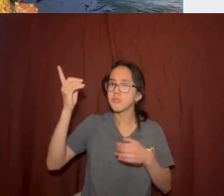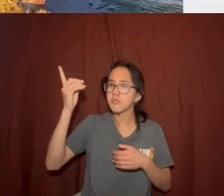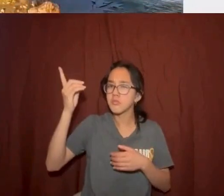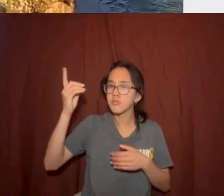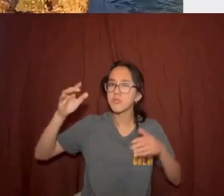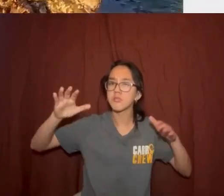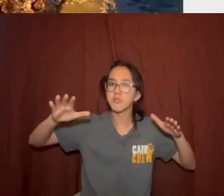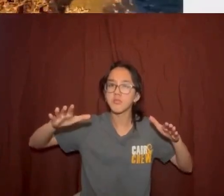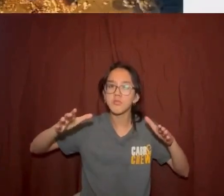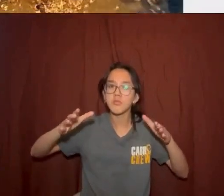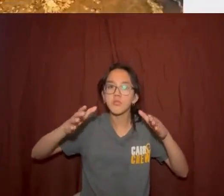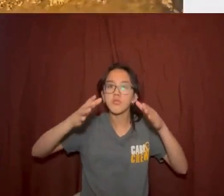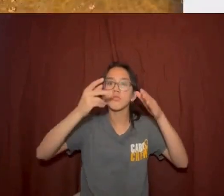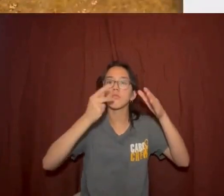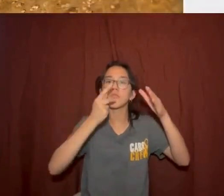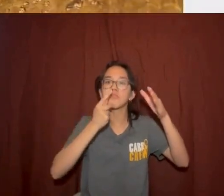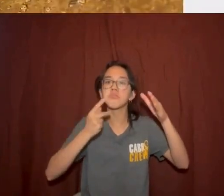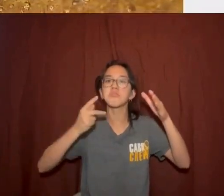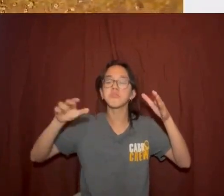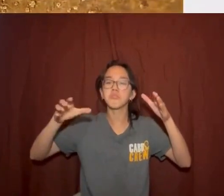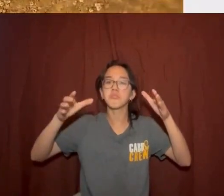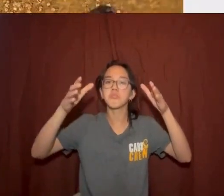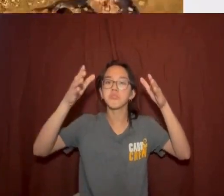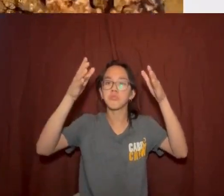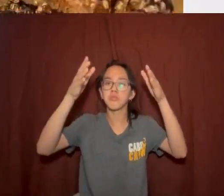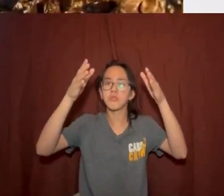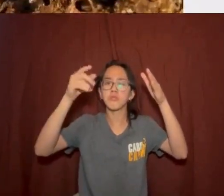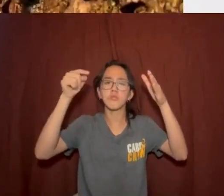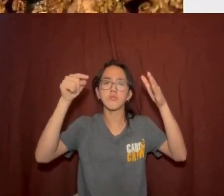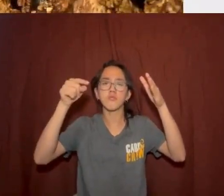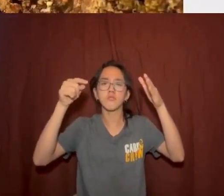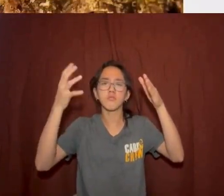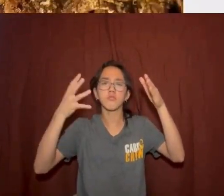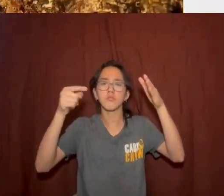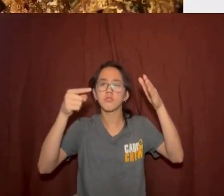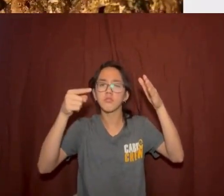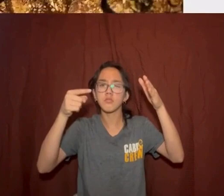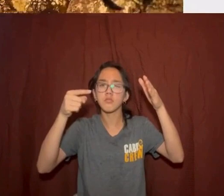Anyone know what this pink volcano looking thing is?